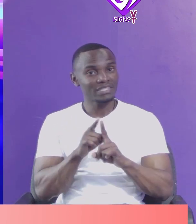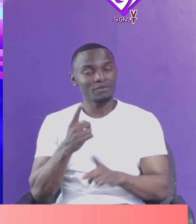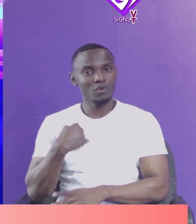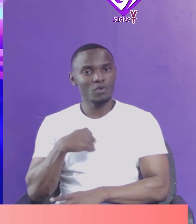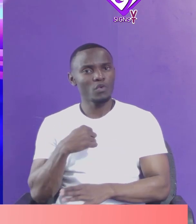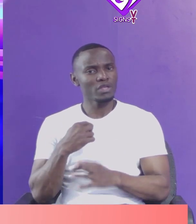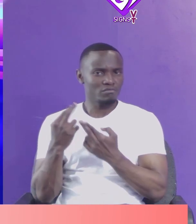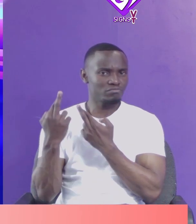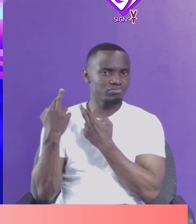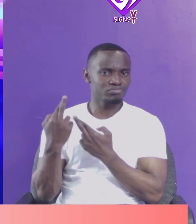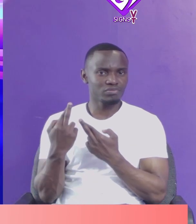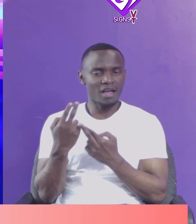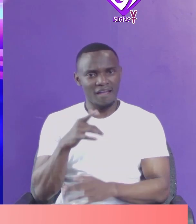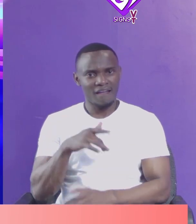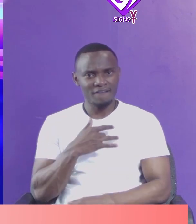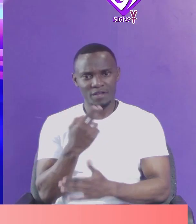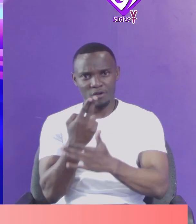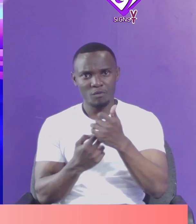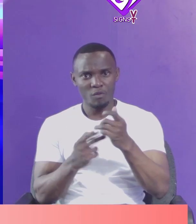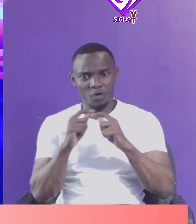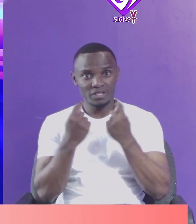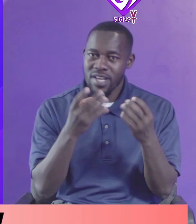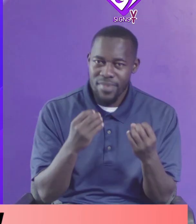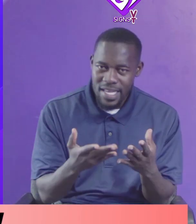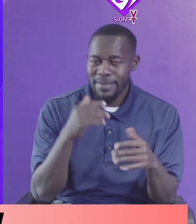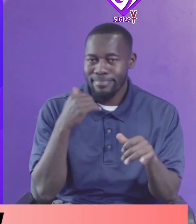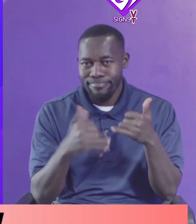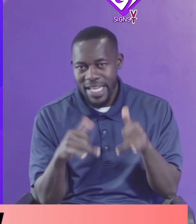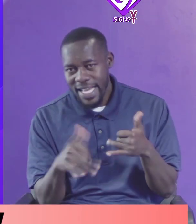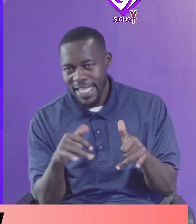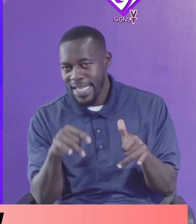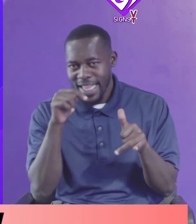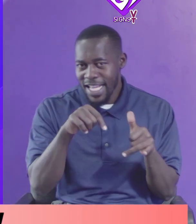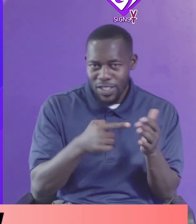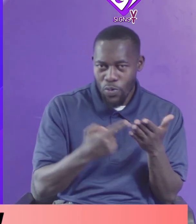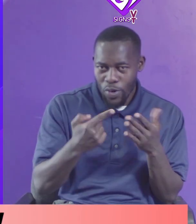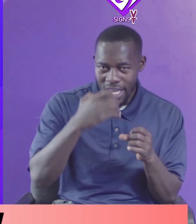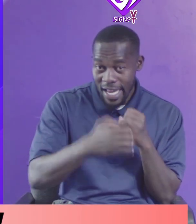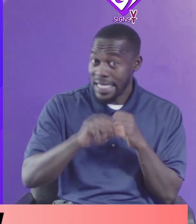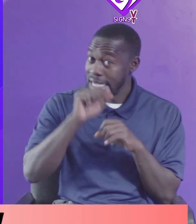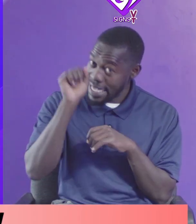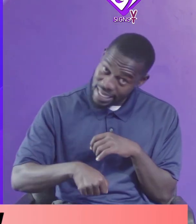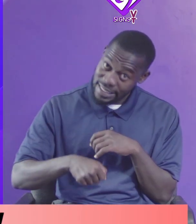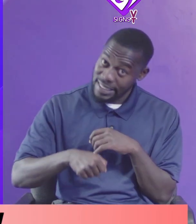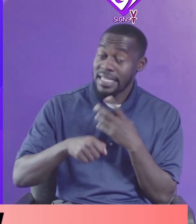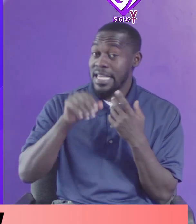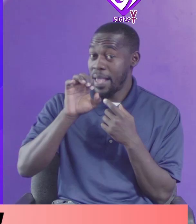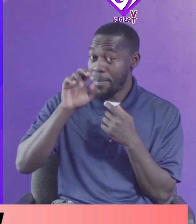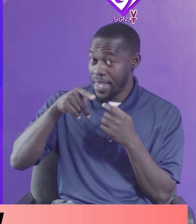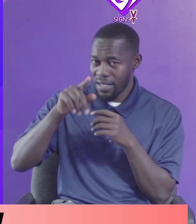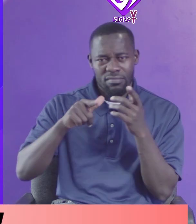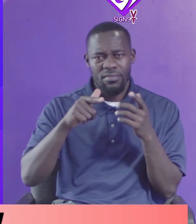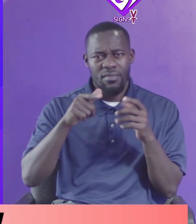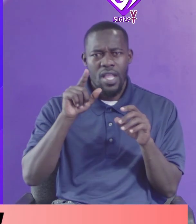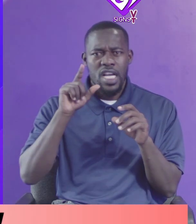both of the teams are gaining their form and all stuff. Remember, yes, the Champions League delivered on its part, but then